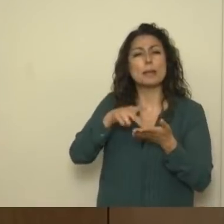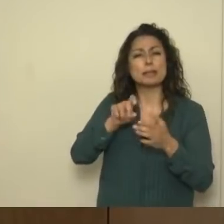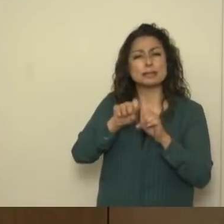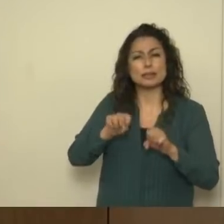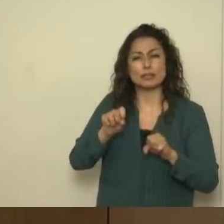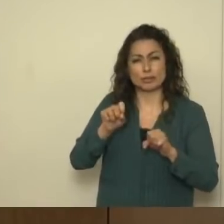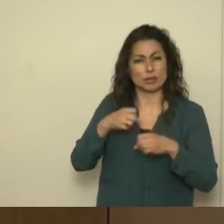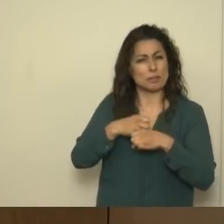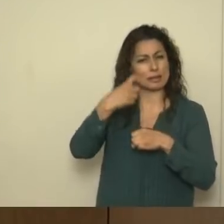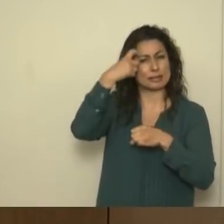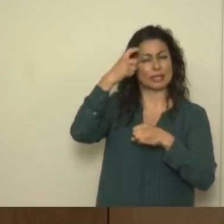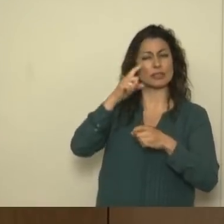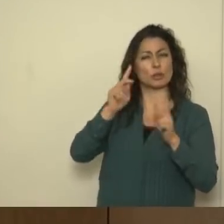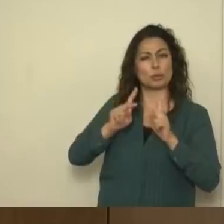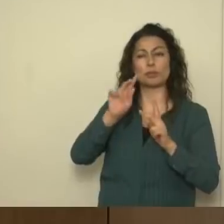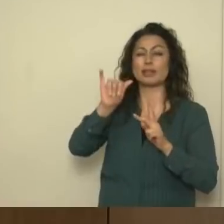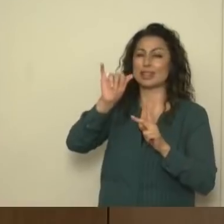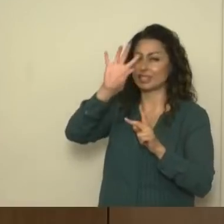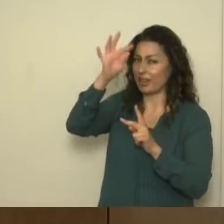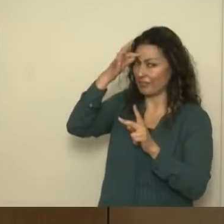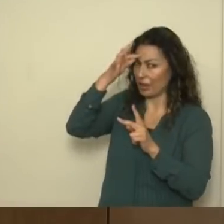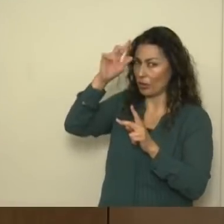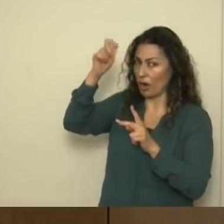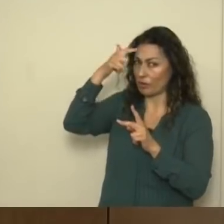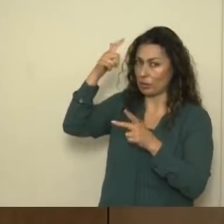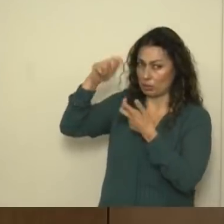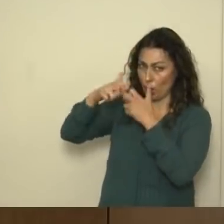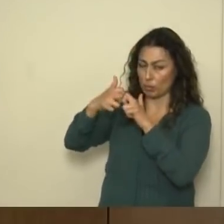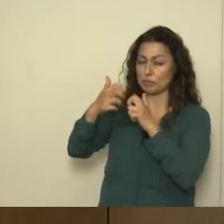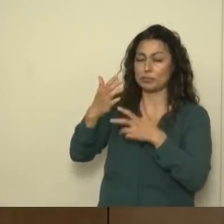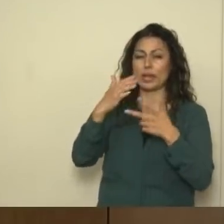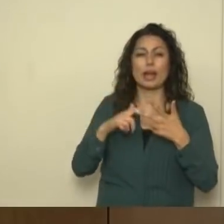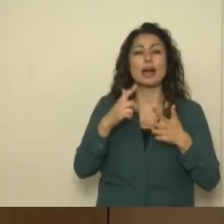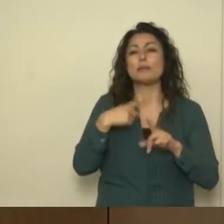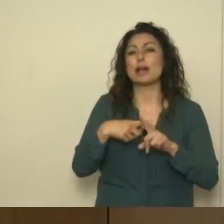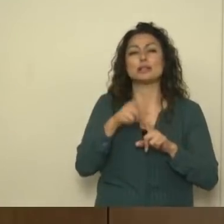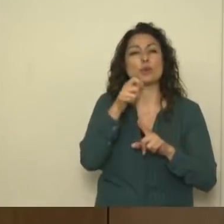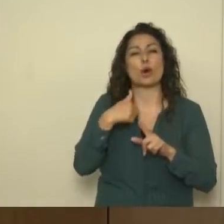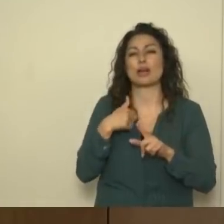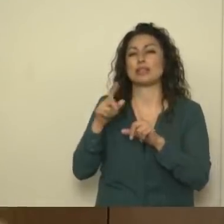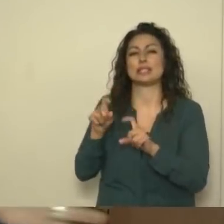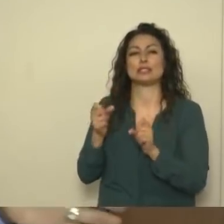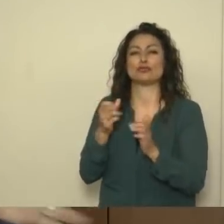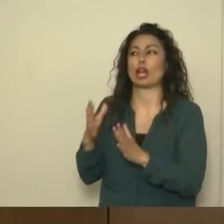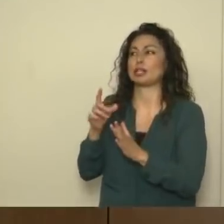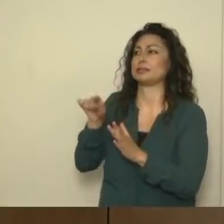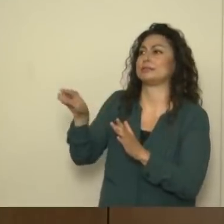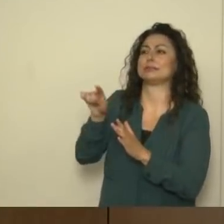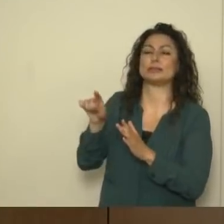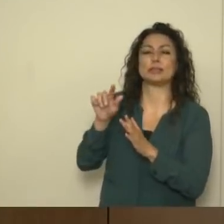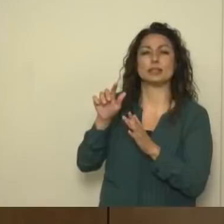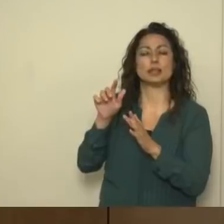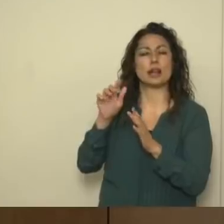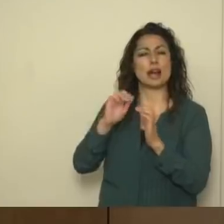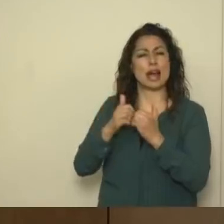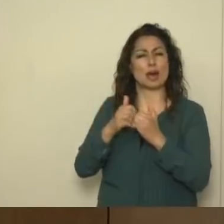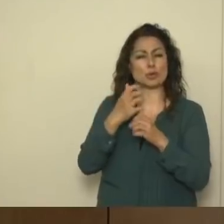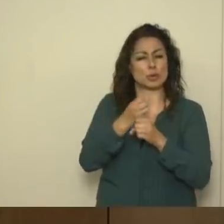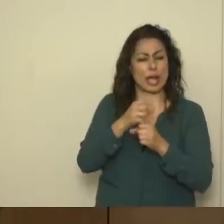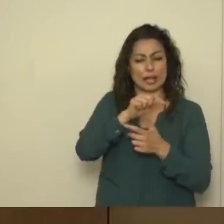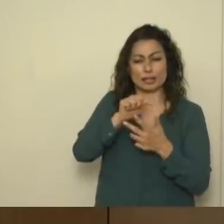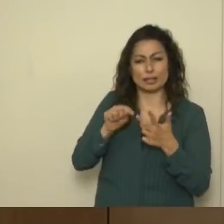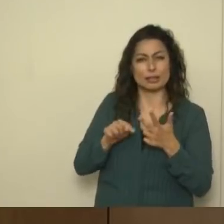everyone involved in testing. That's a federal government problem. And that they don't have a testing strategy to make sure that commodities